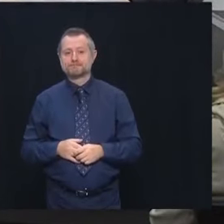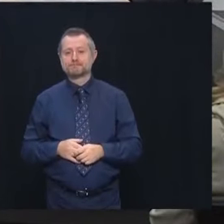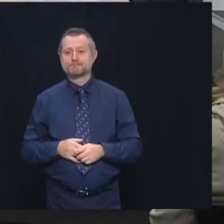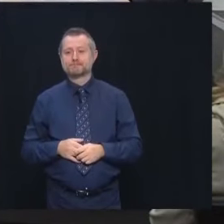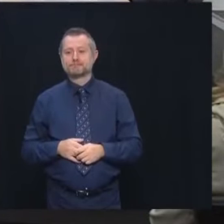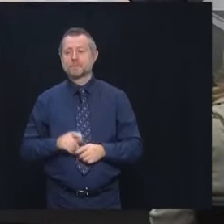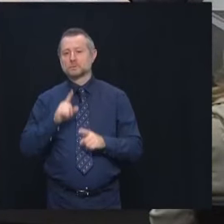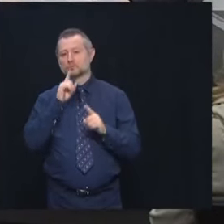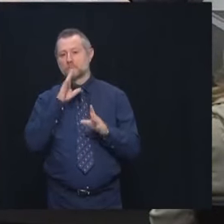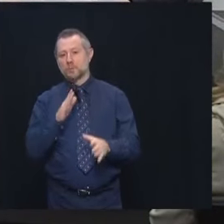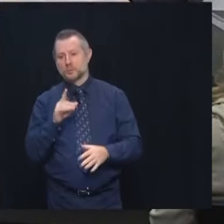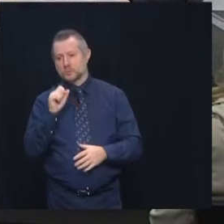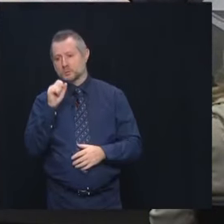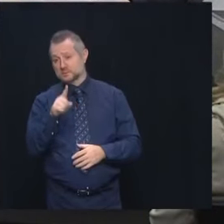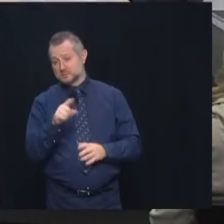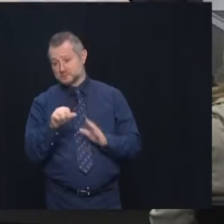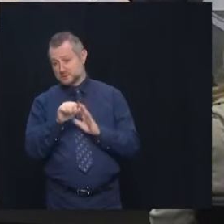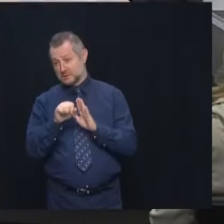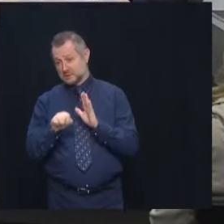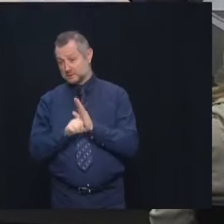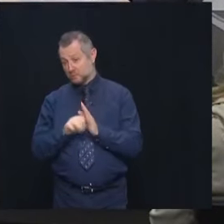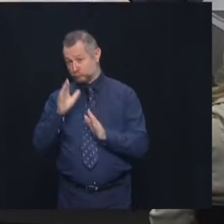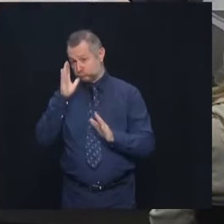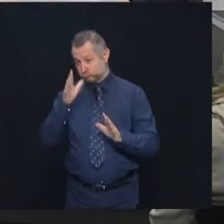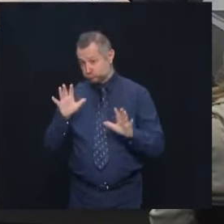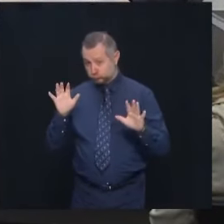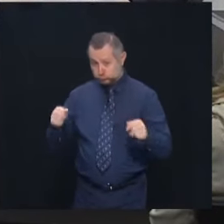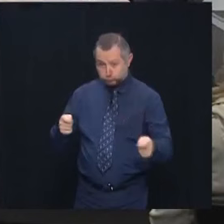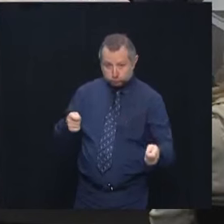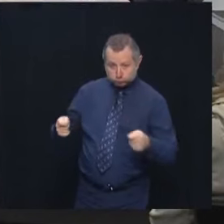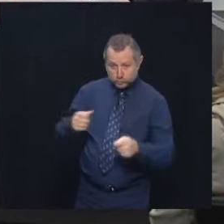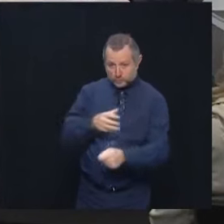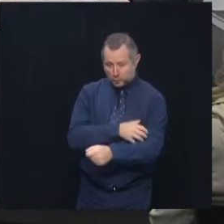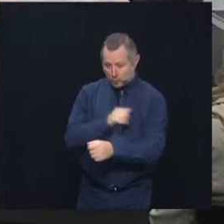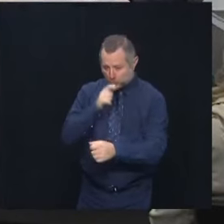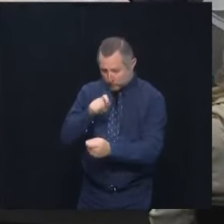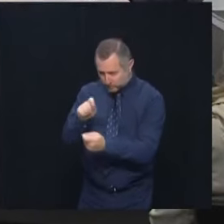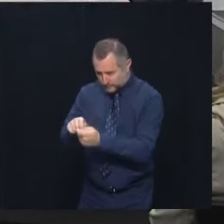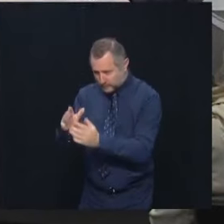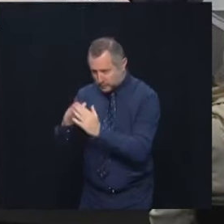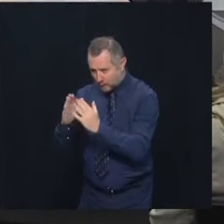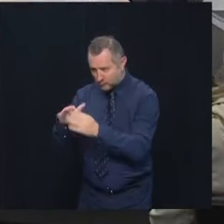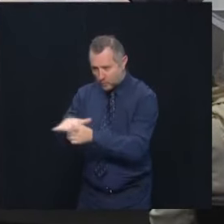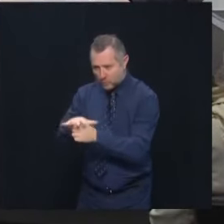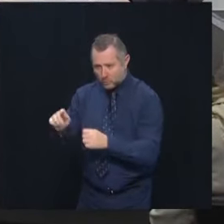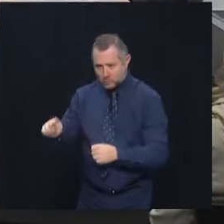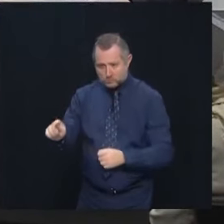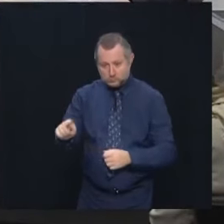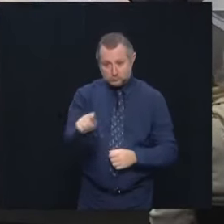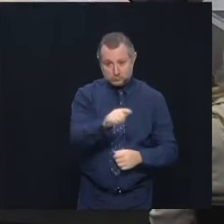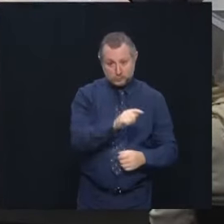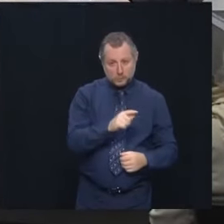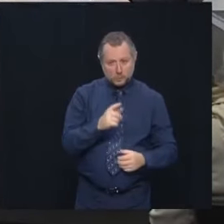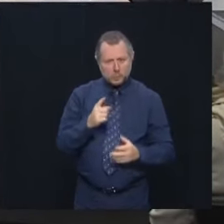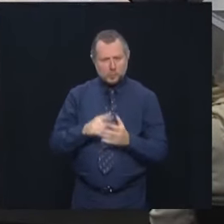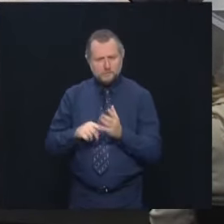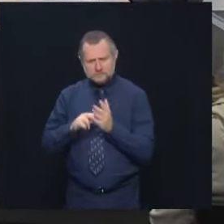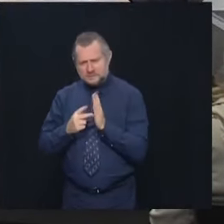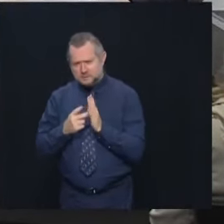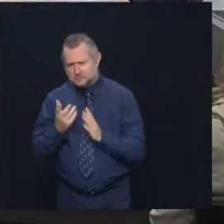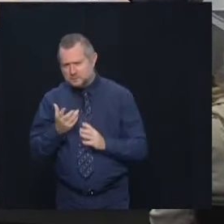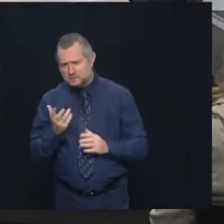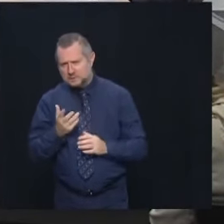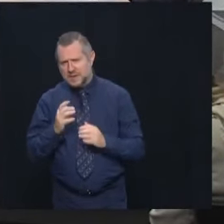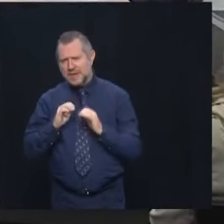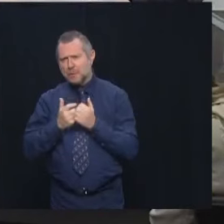to oversee the enforcement with local personnel. What does that mean, and why is it going to be